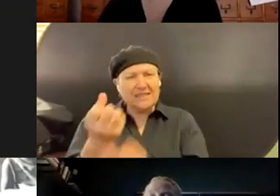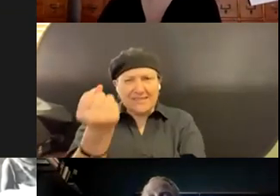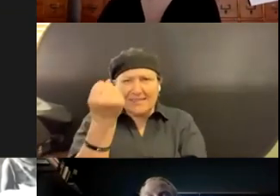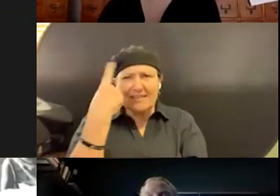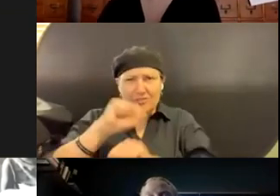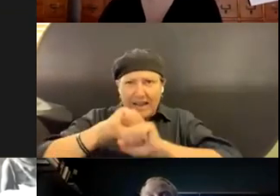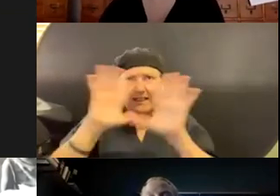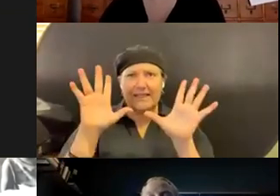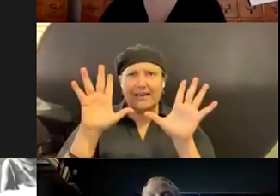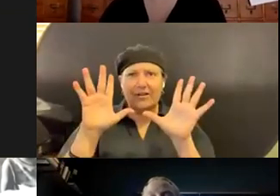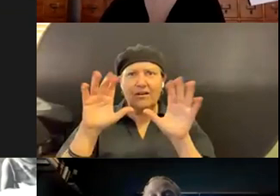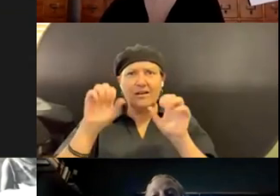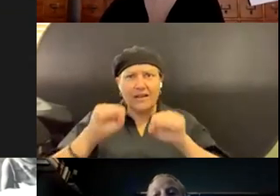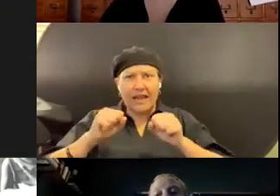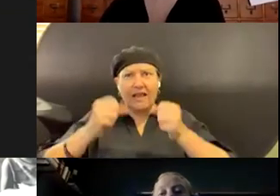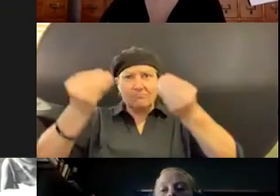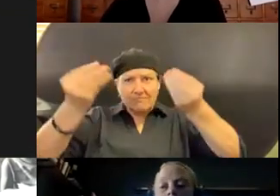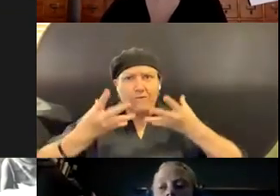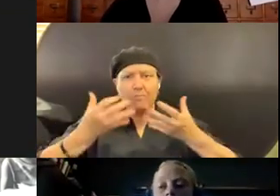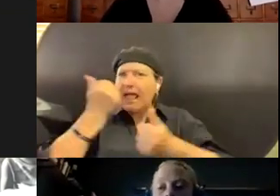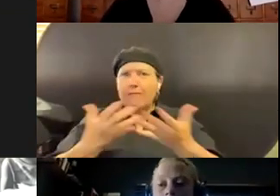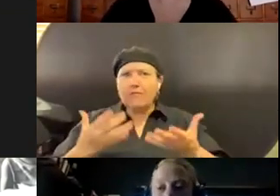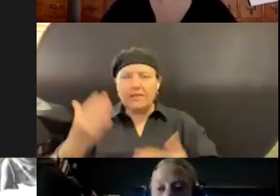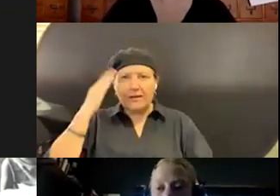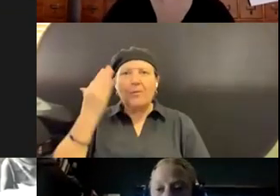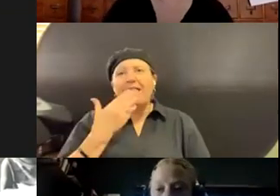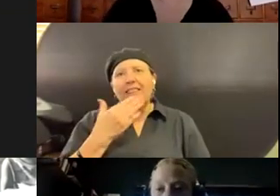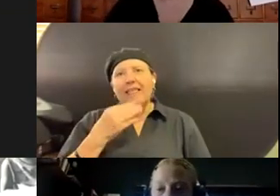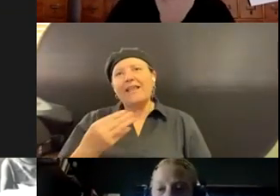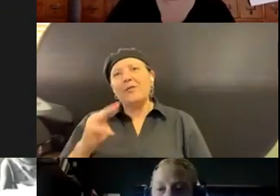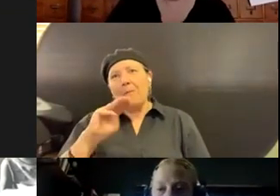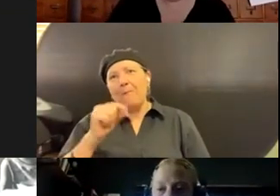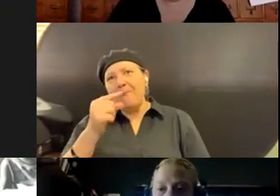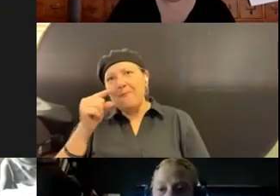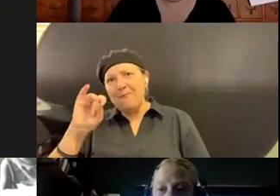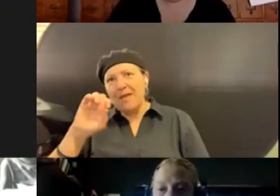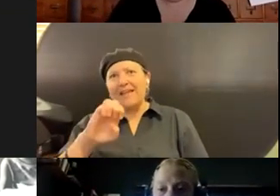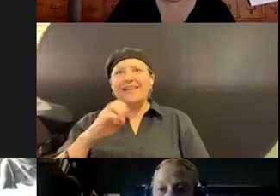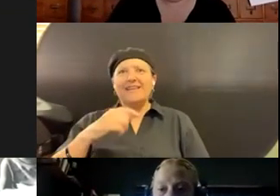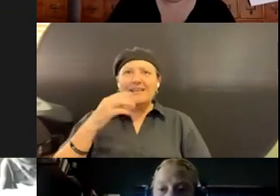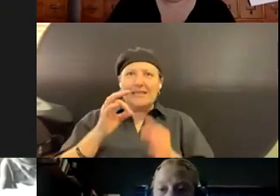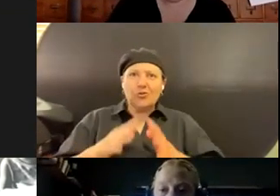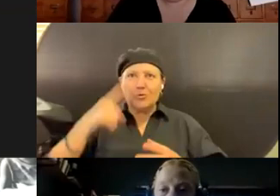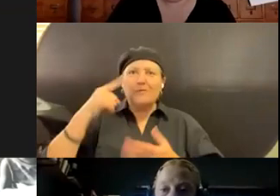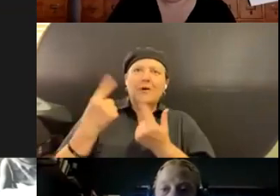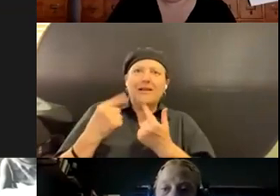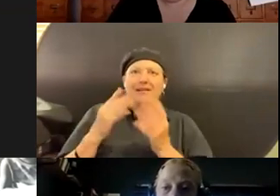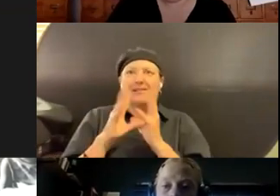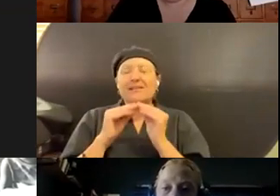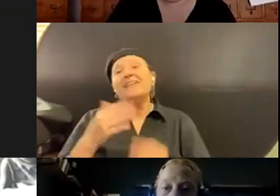and get all the information needed. So thank you, Maggie, for being here with us during this meeting.